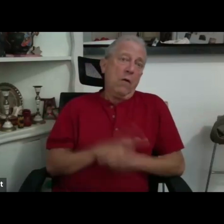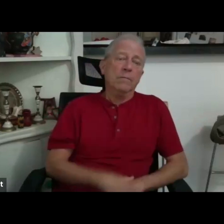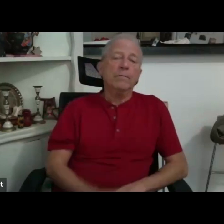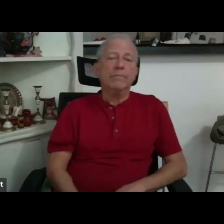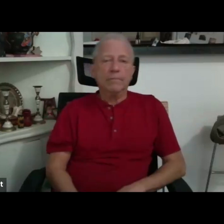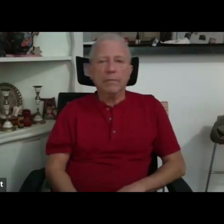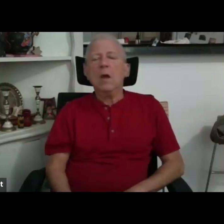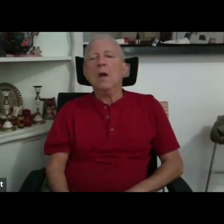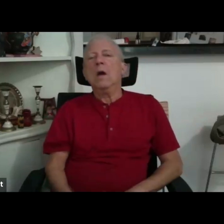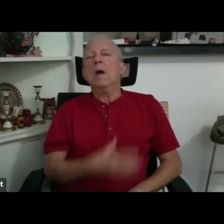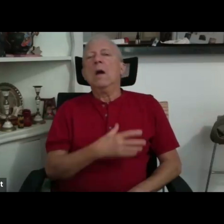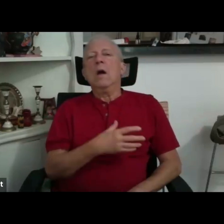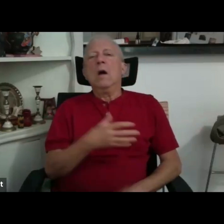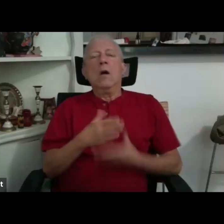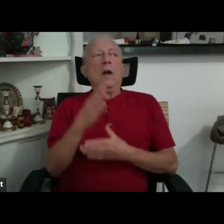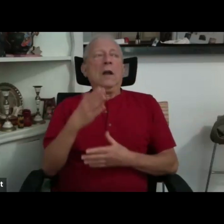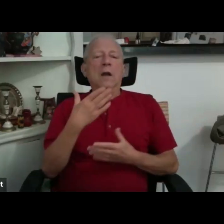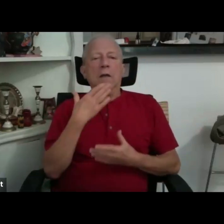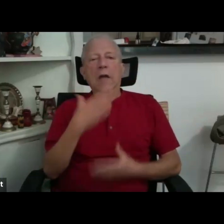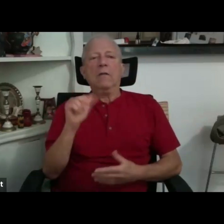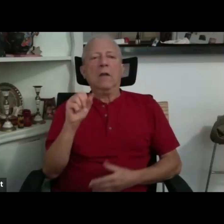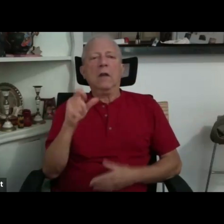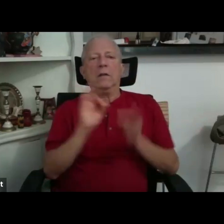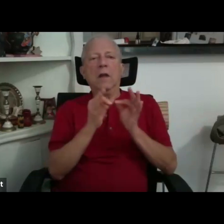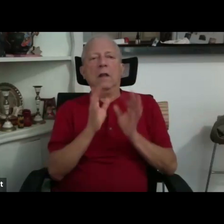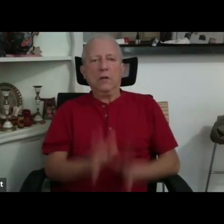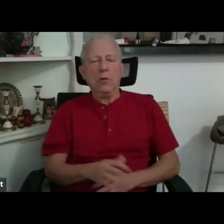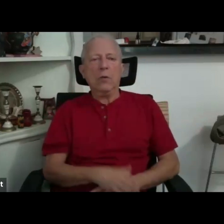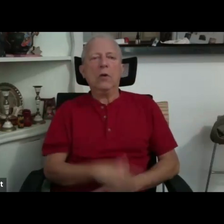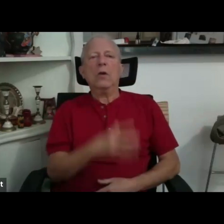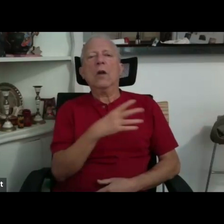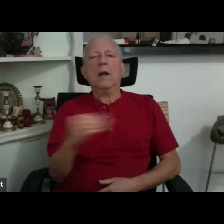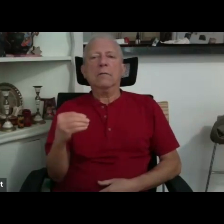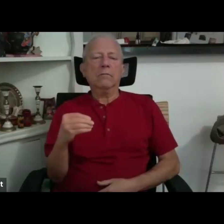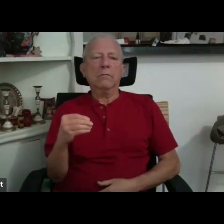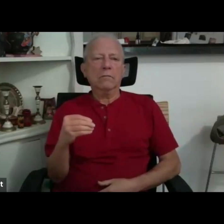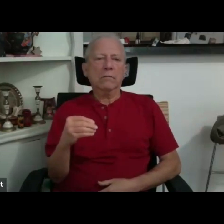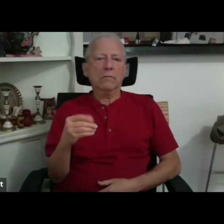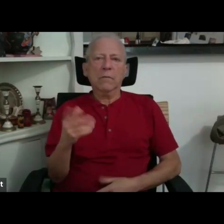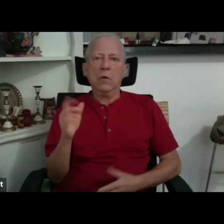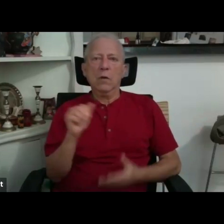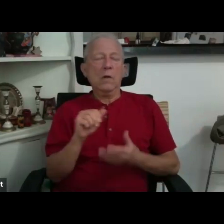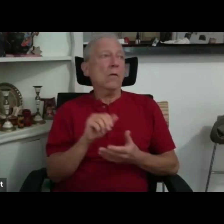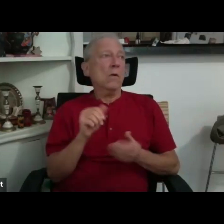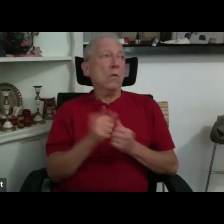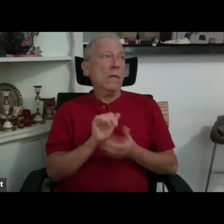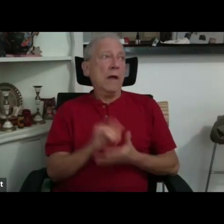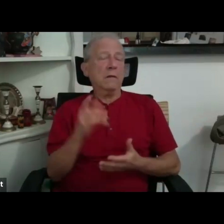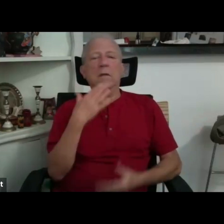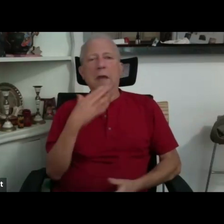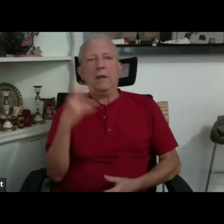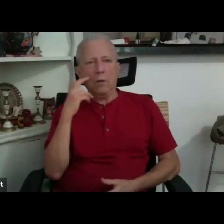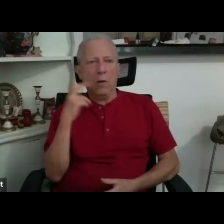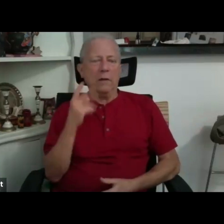right. And a many thanks to our ASL interpreter too from Thomas and from the SELC staff. Thank you,